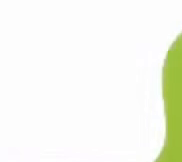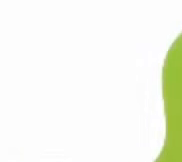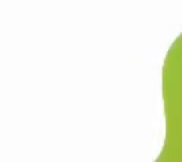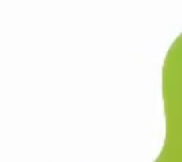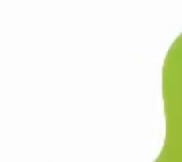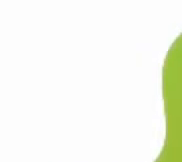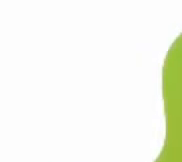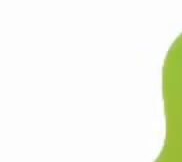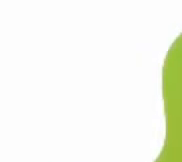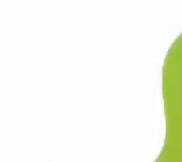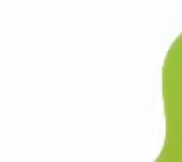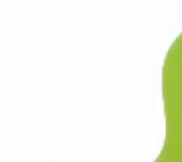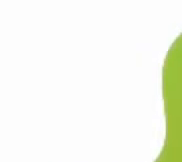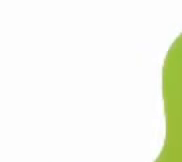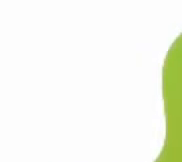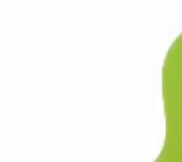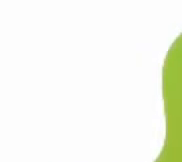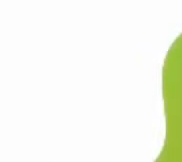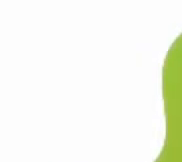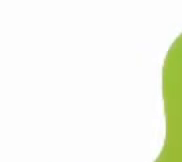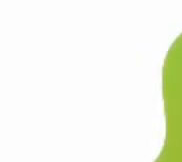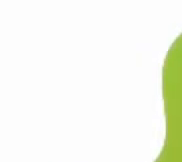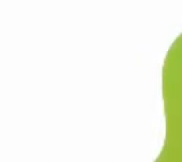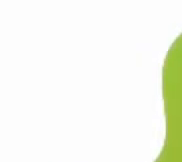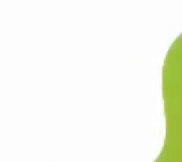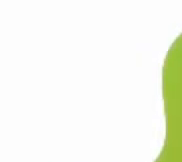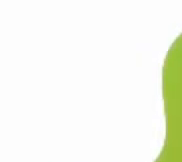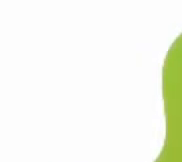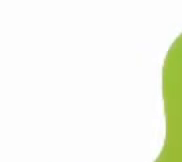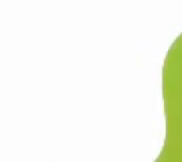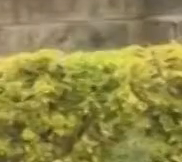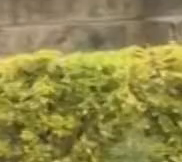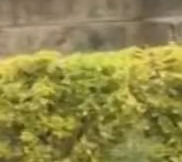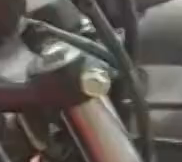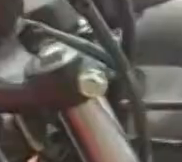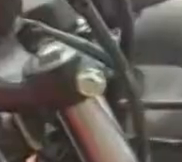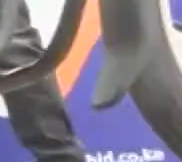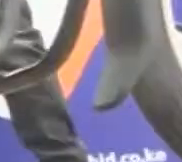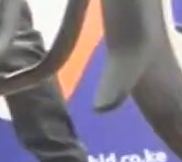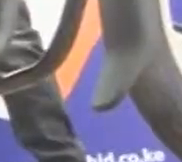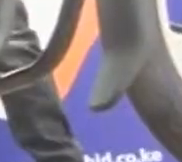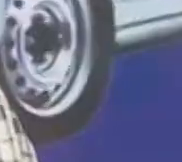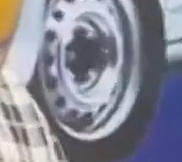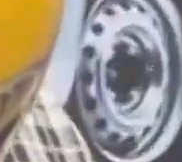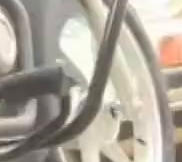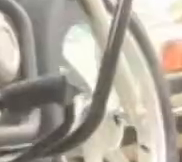IRA, promoting insurance, protecting the insured.